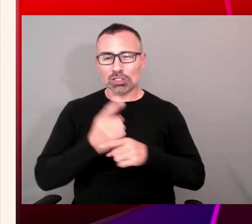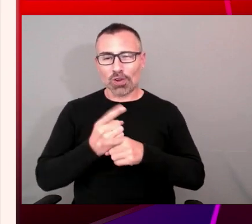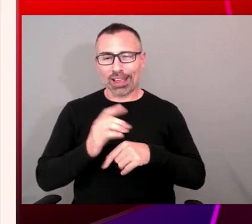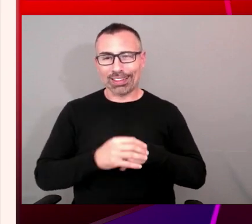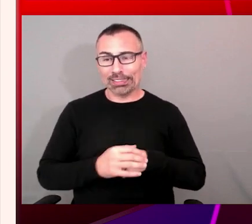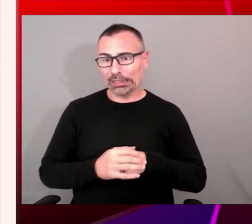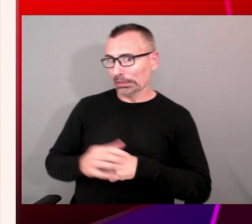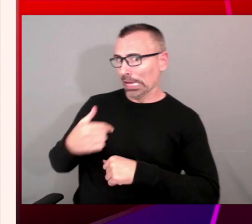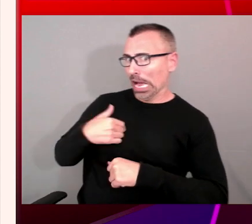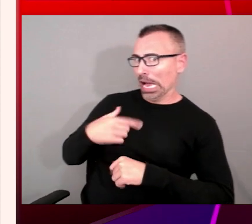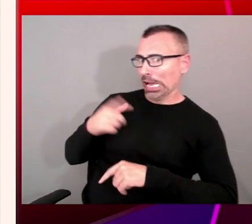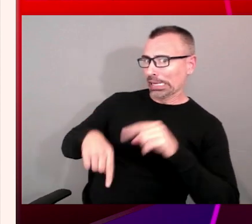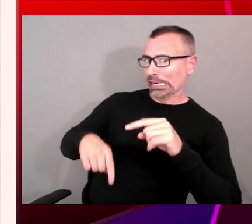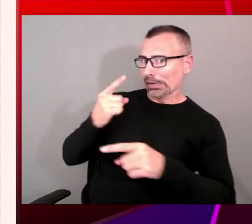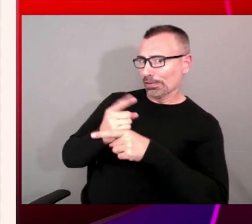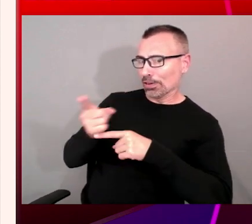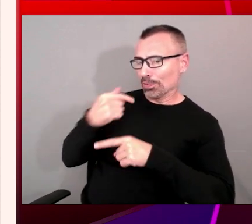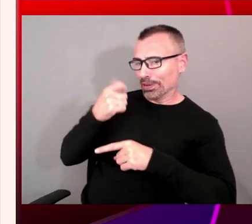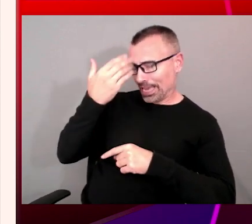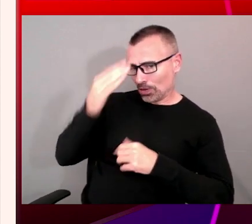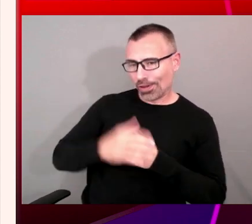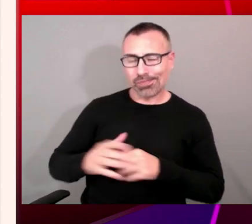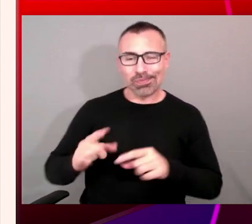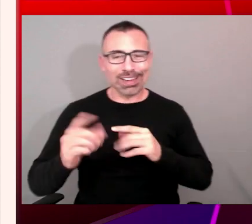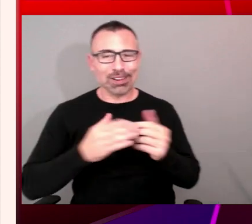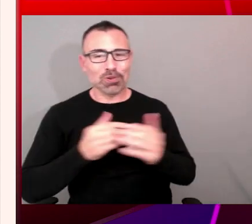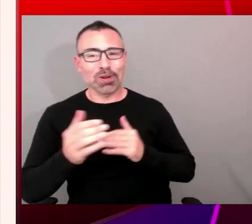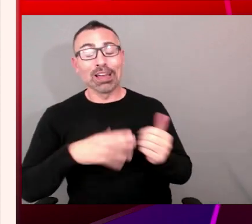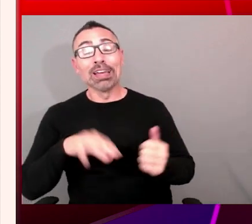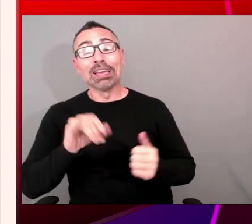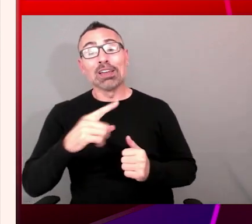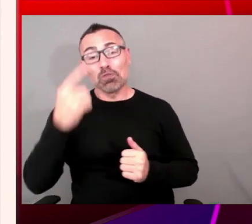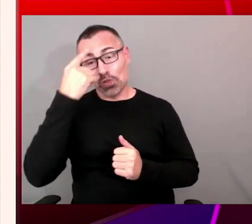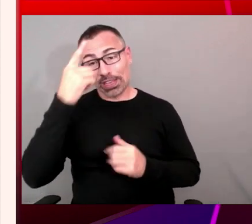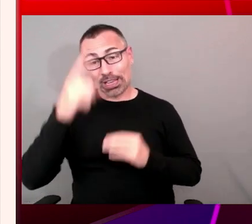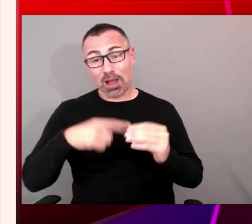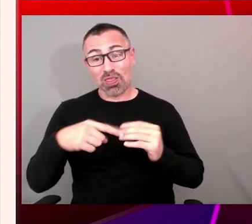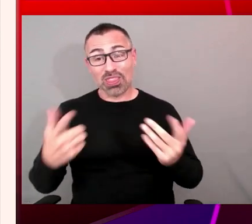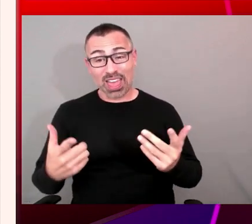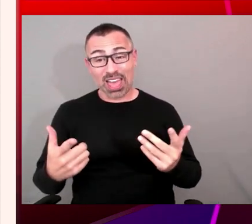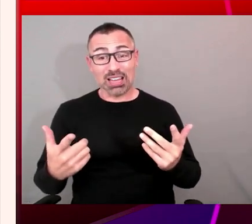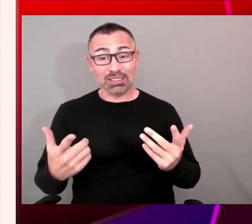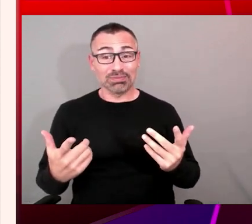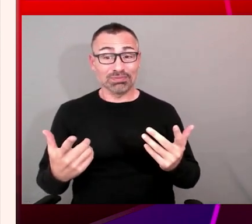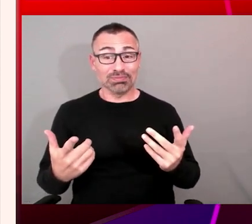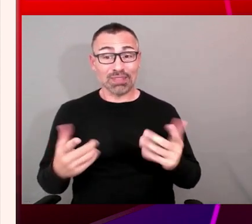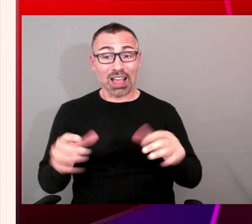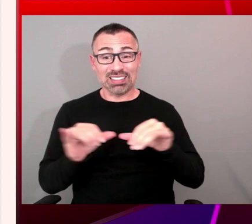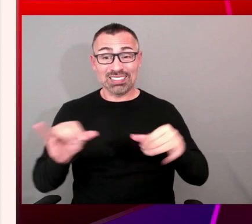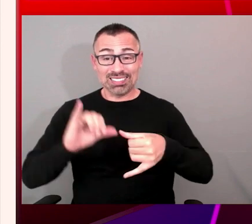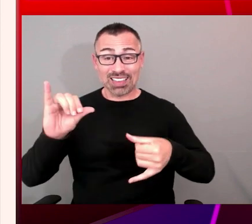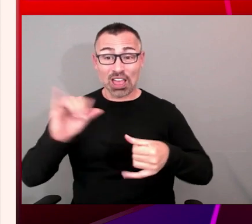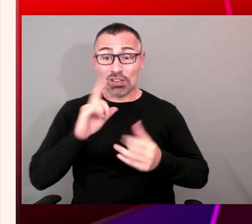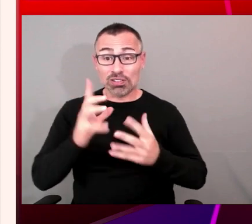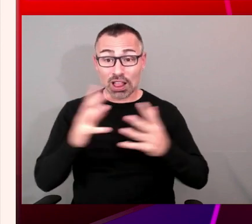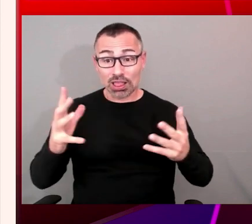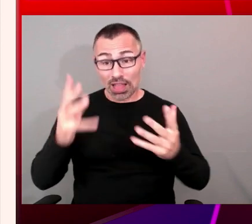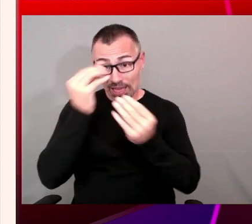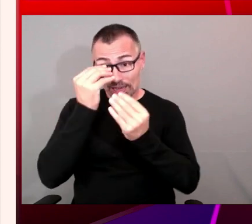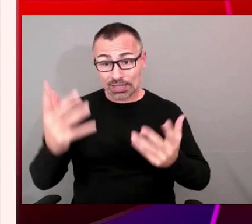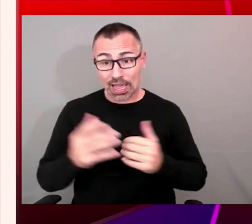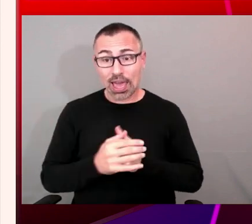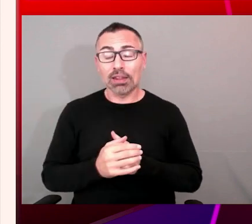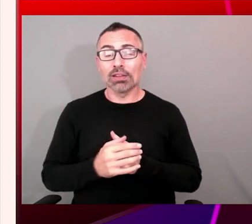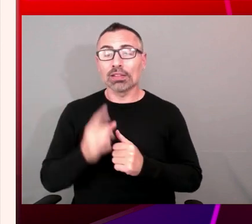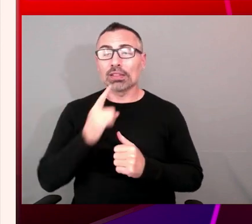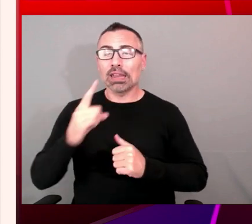Aaron. It's all good. But if you think about that at scale, there's a lot of data. It's a process called variant calling. And